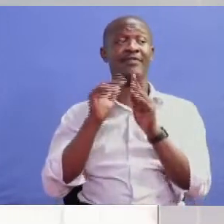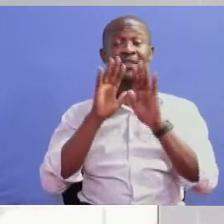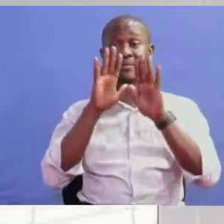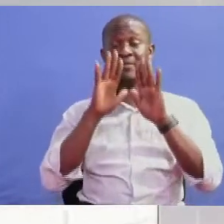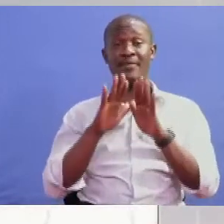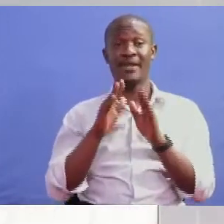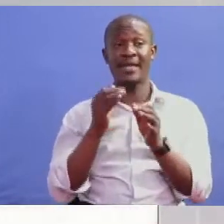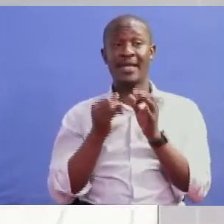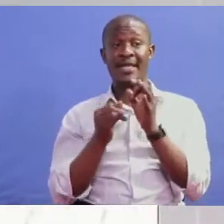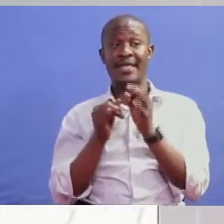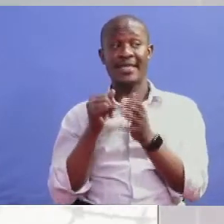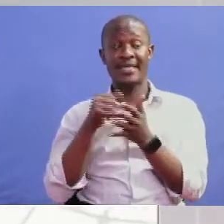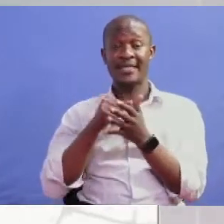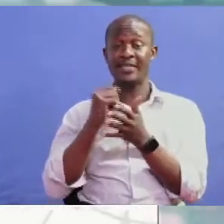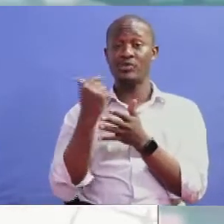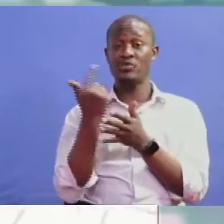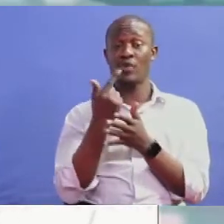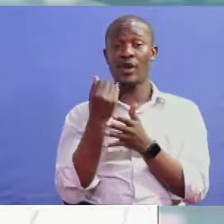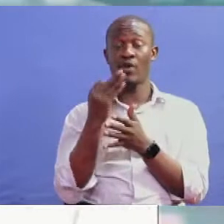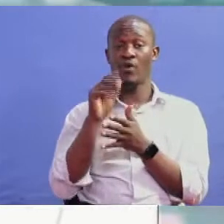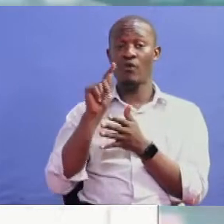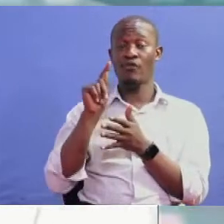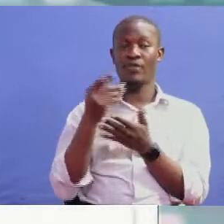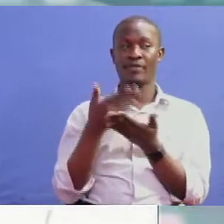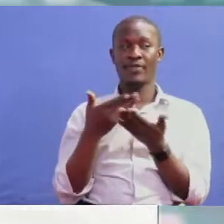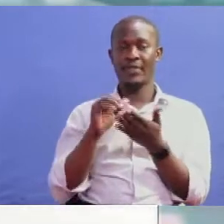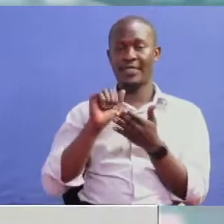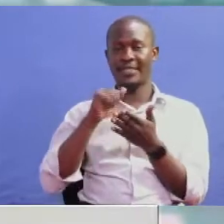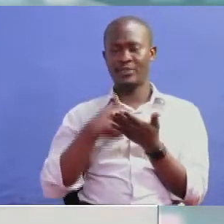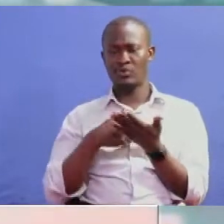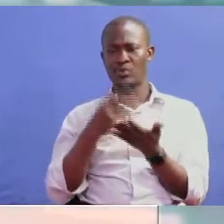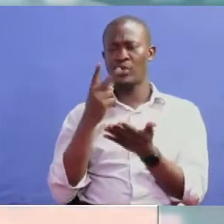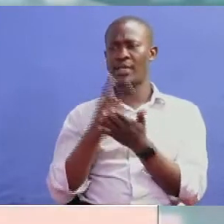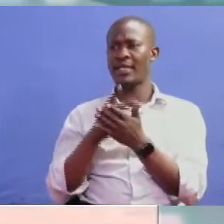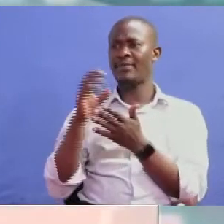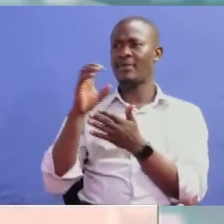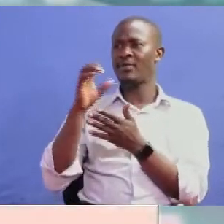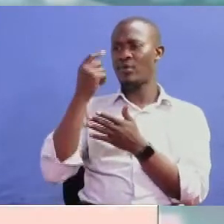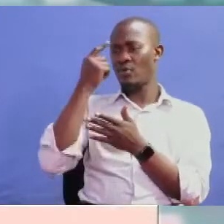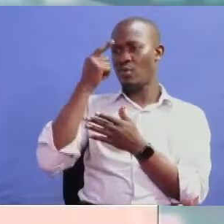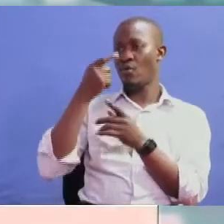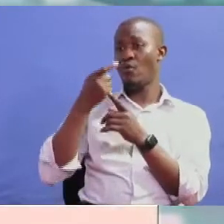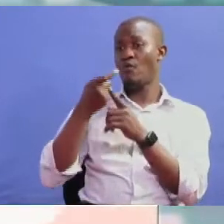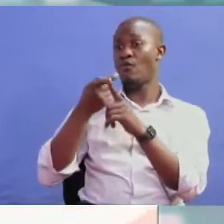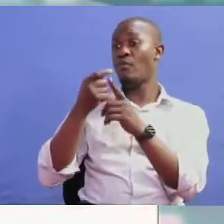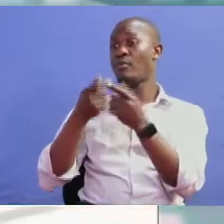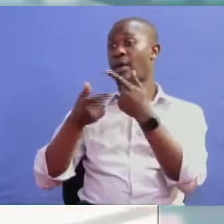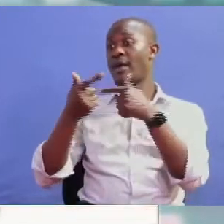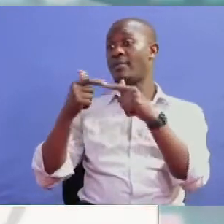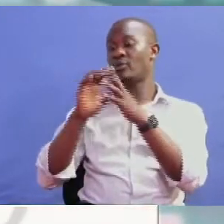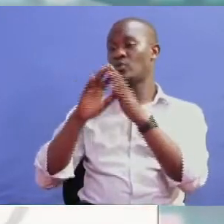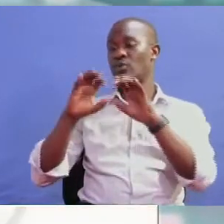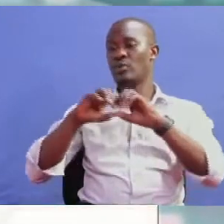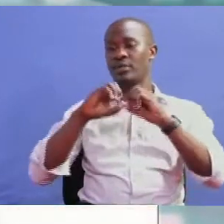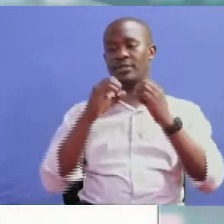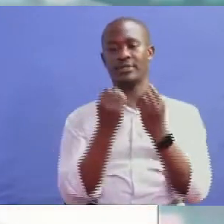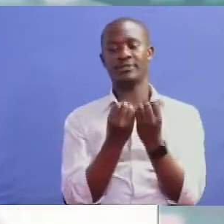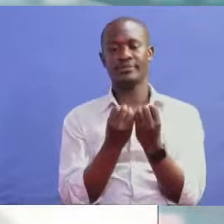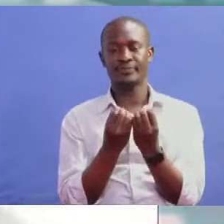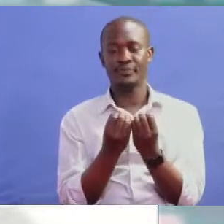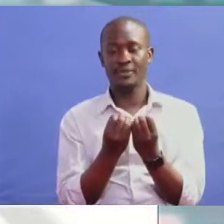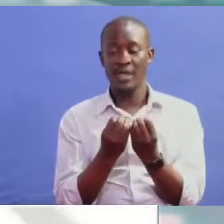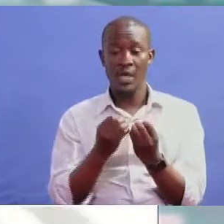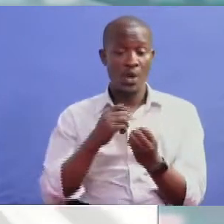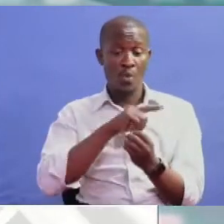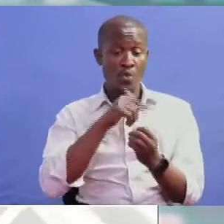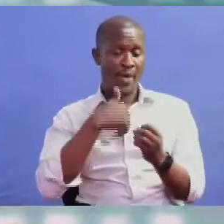because it's one of the things that will keep customers from coming back to the organization. We